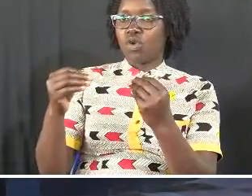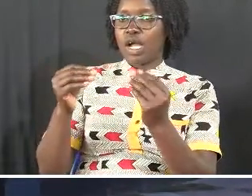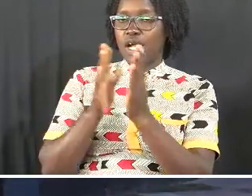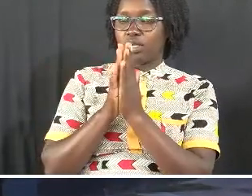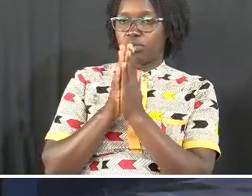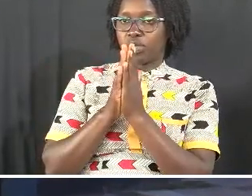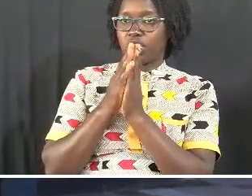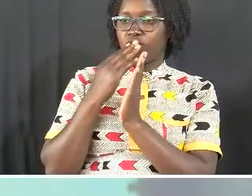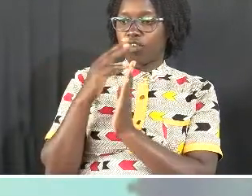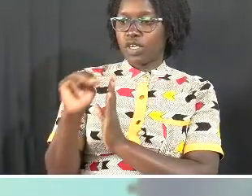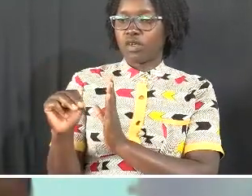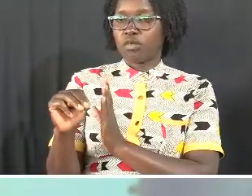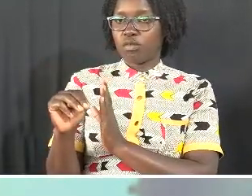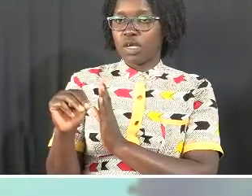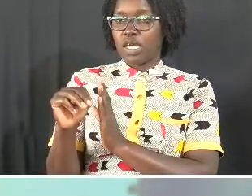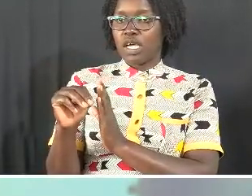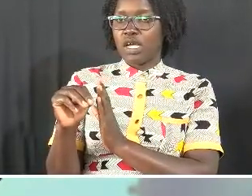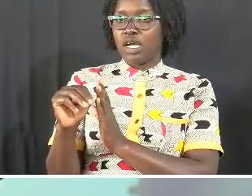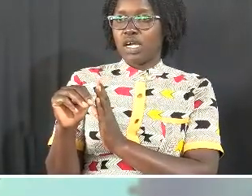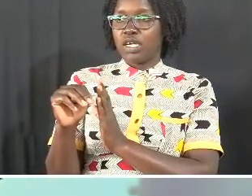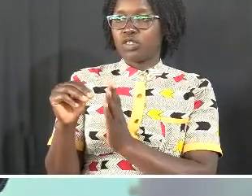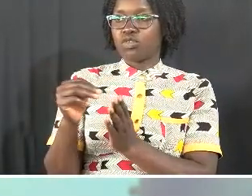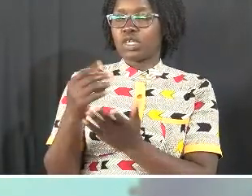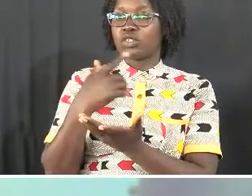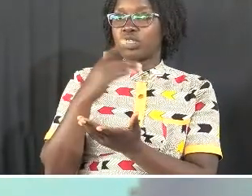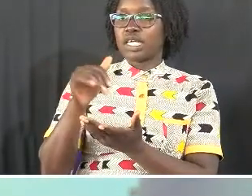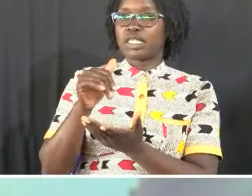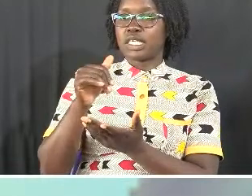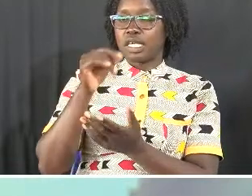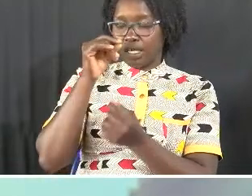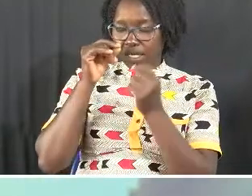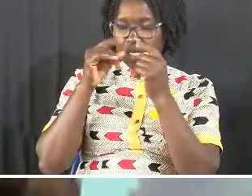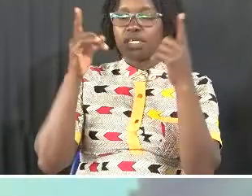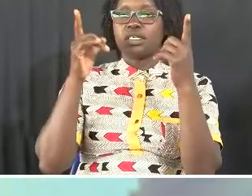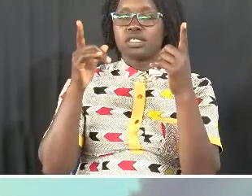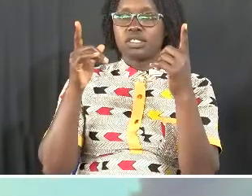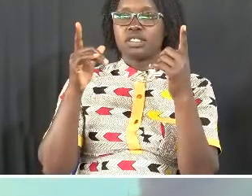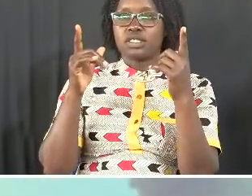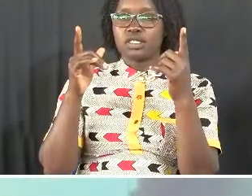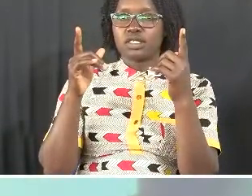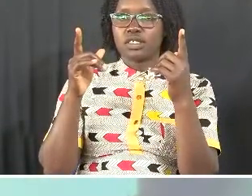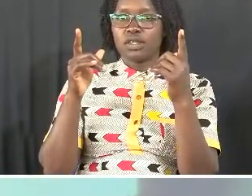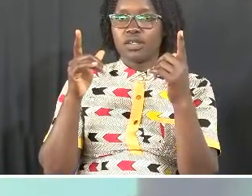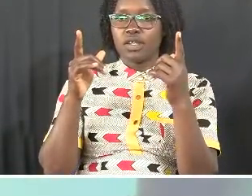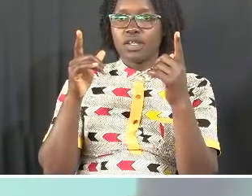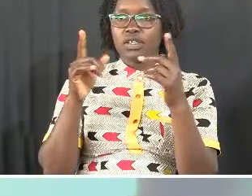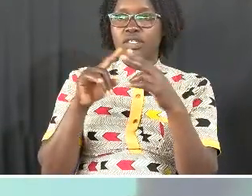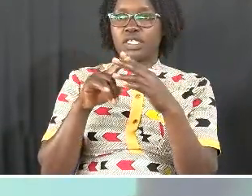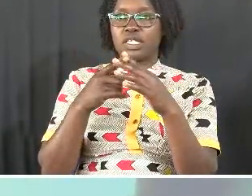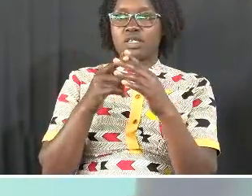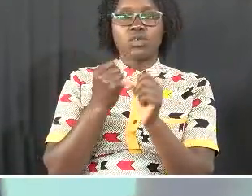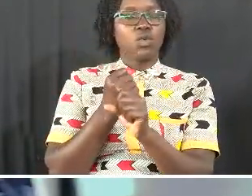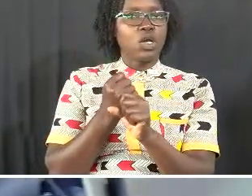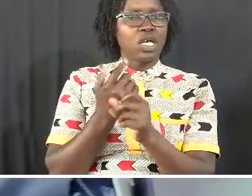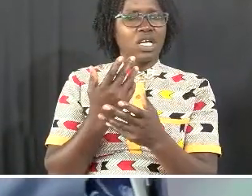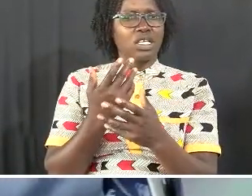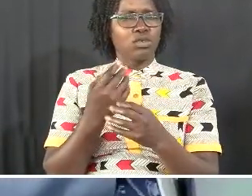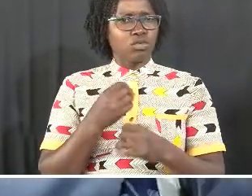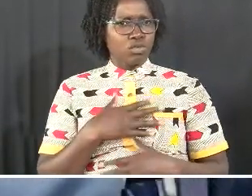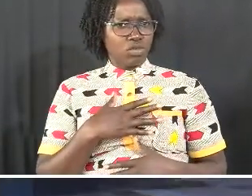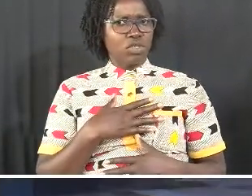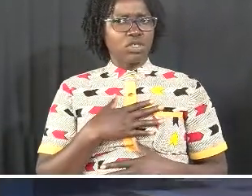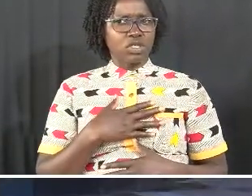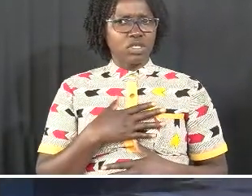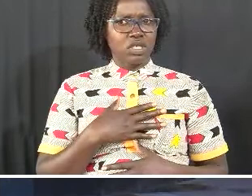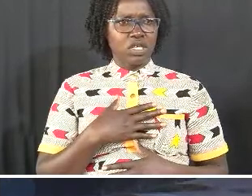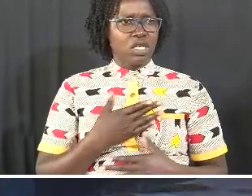pray for him to regain his sight, and I want to engage him in my work. And this person said, but I've